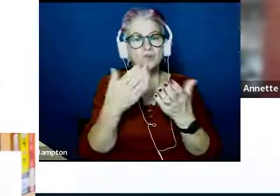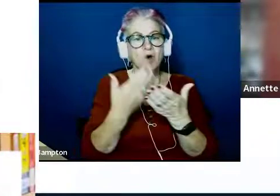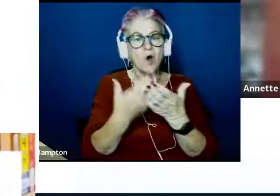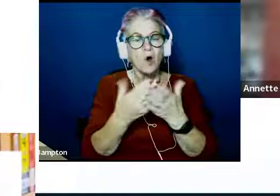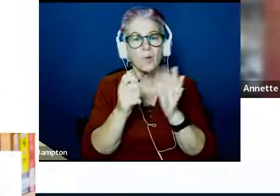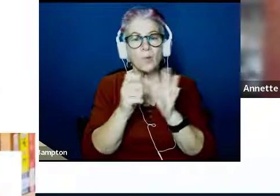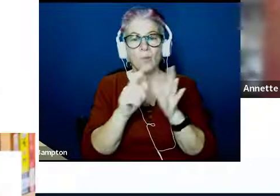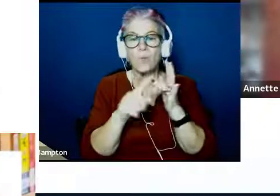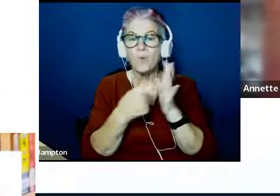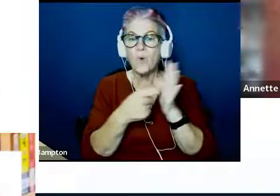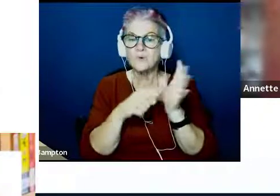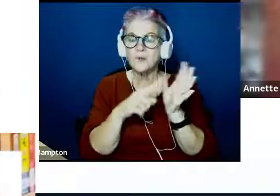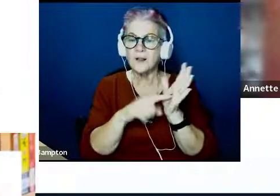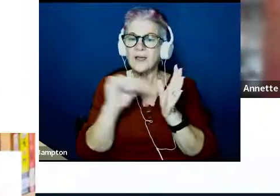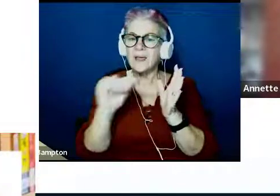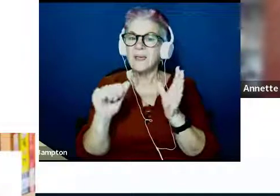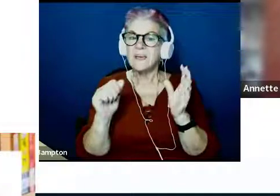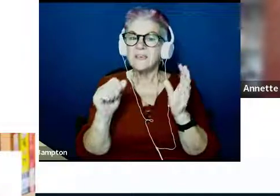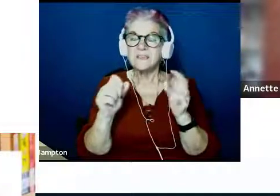of Sydney online portal that